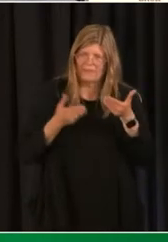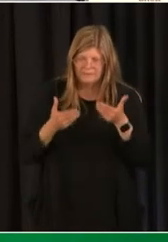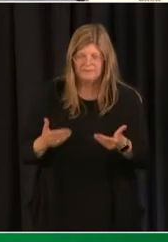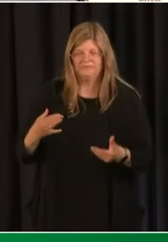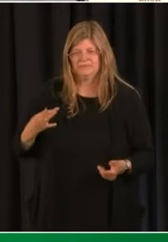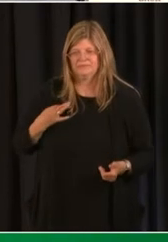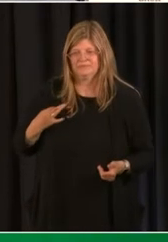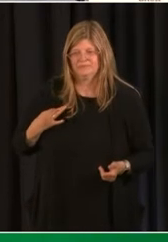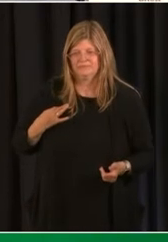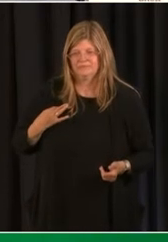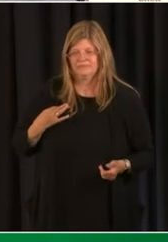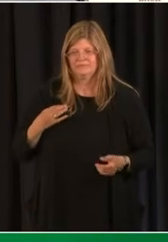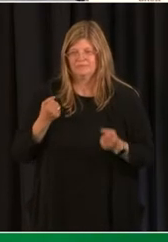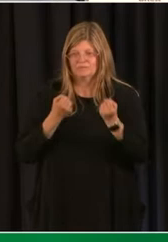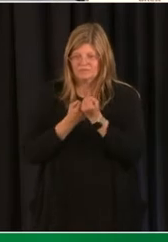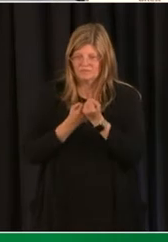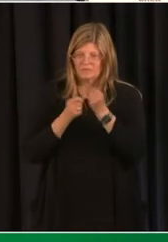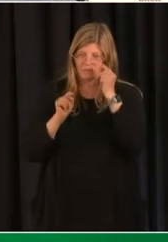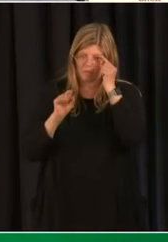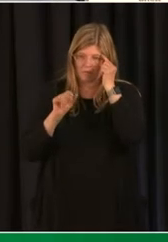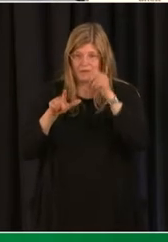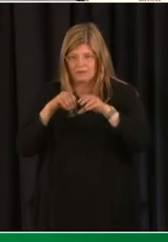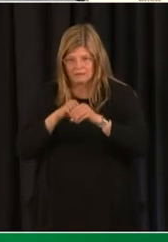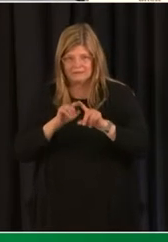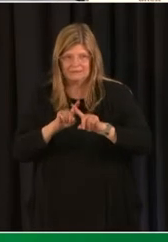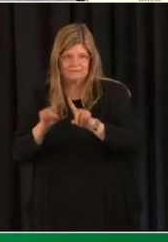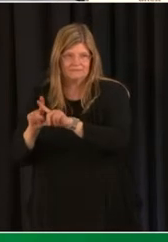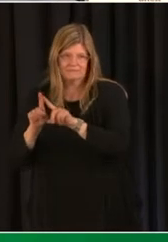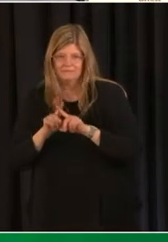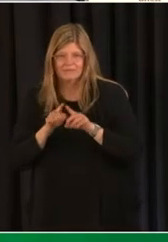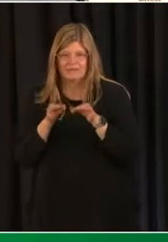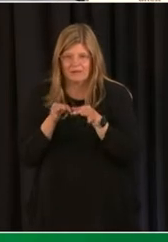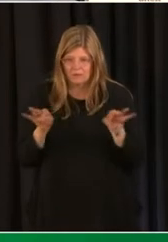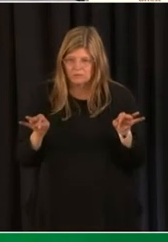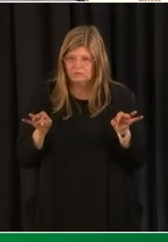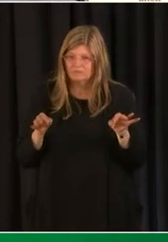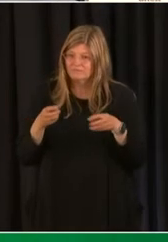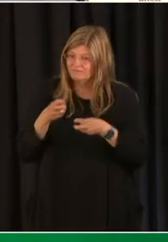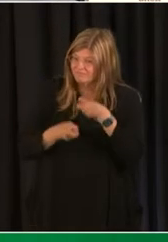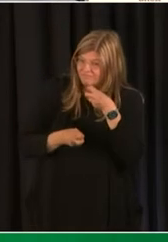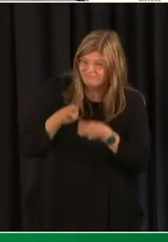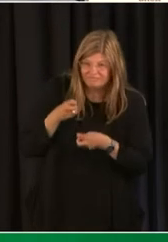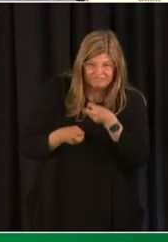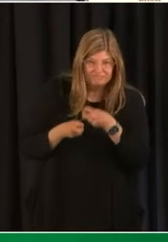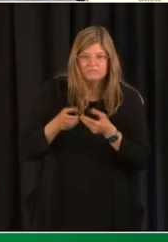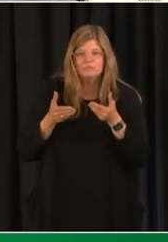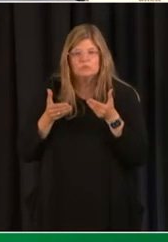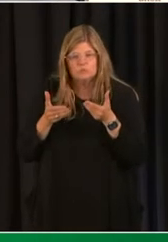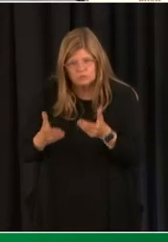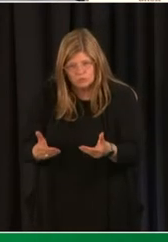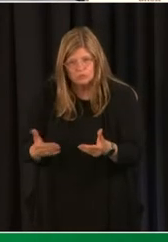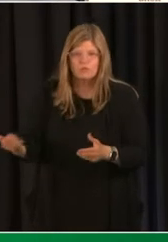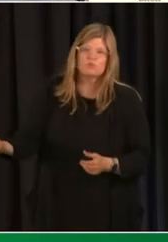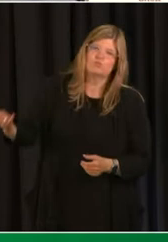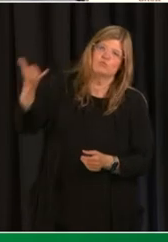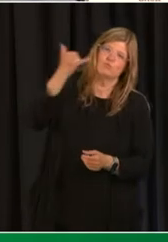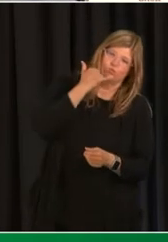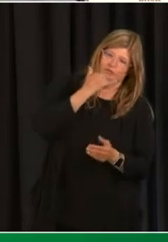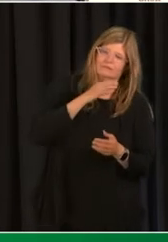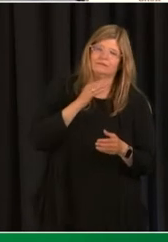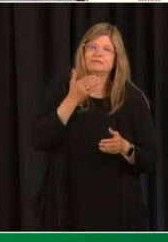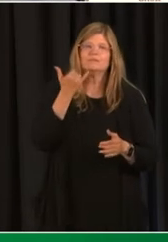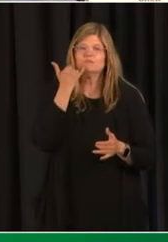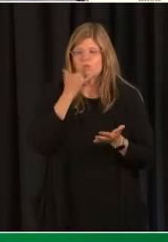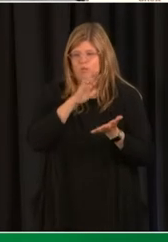application support tools in other languages right now. But if you're having any difficulty with that, please do go ahead and just call our call center and we